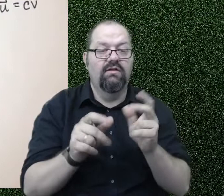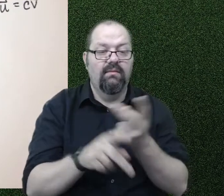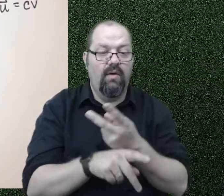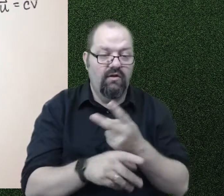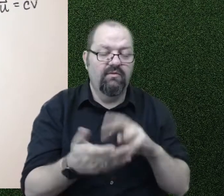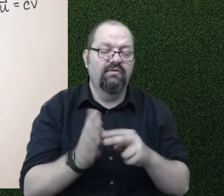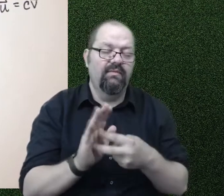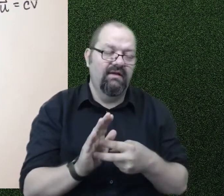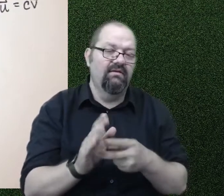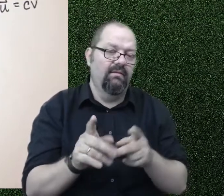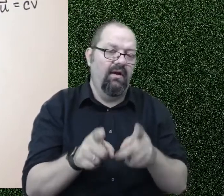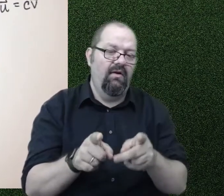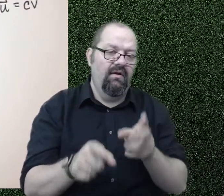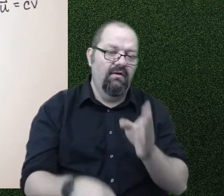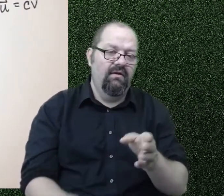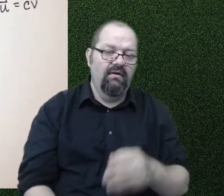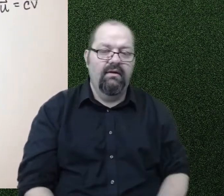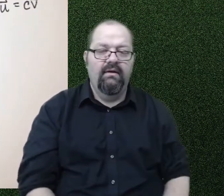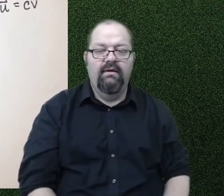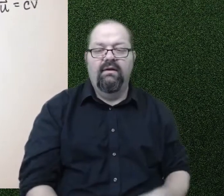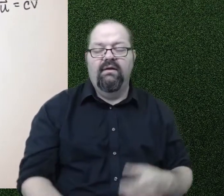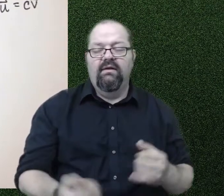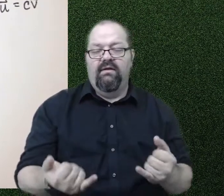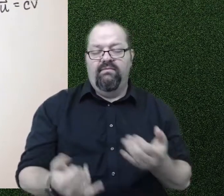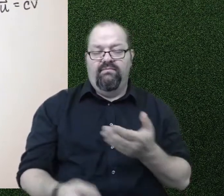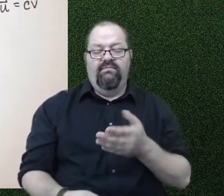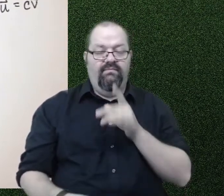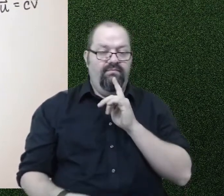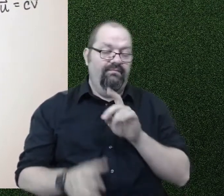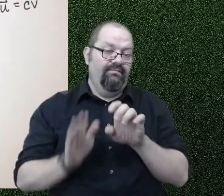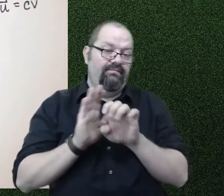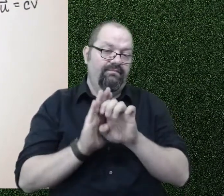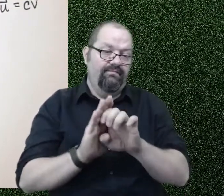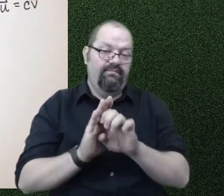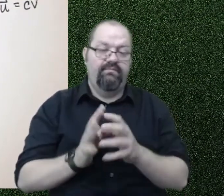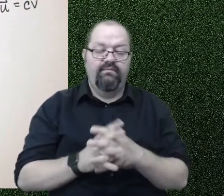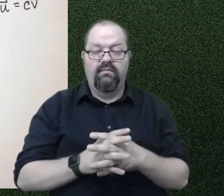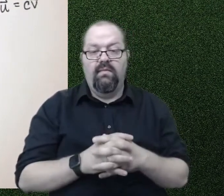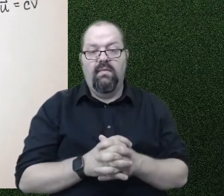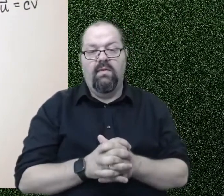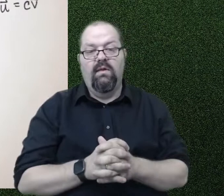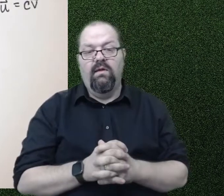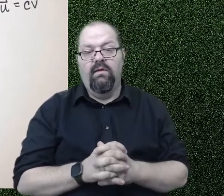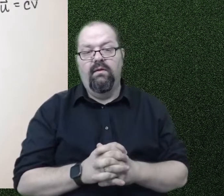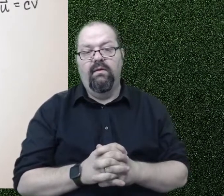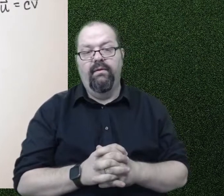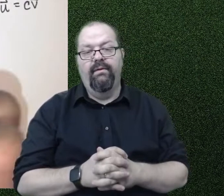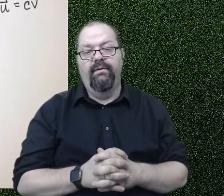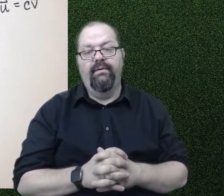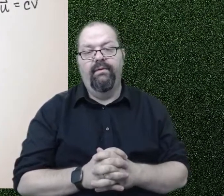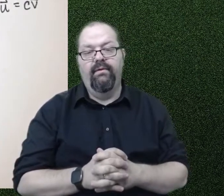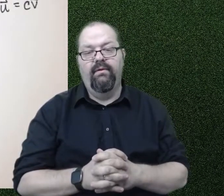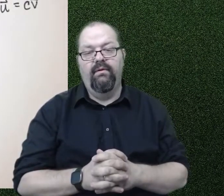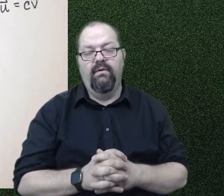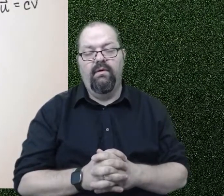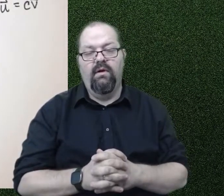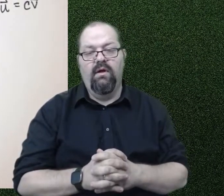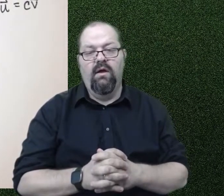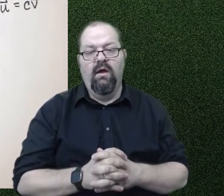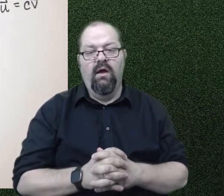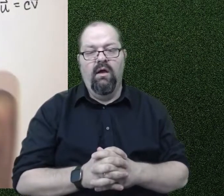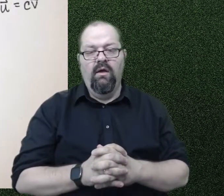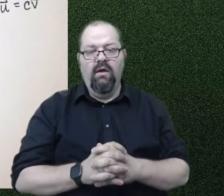parallel. So here's an example. Oops, the vector 1, 2, 3. Is that